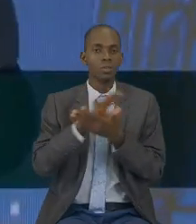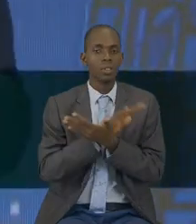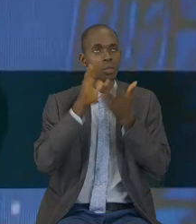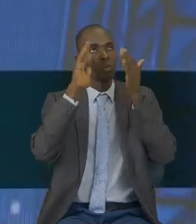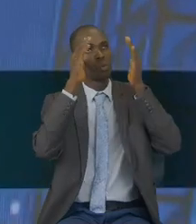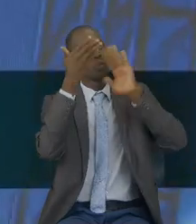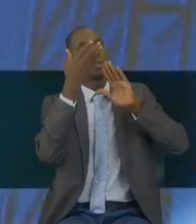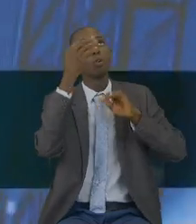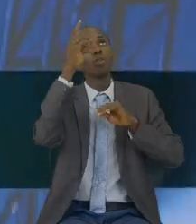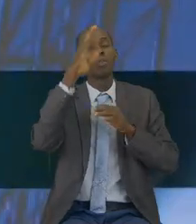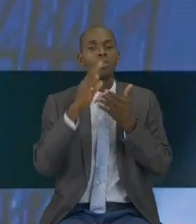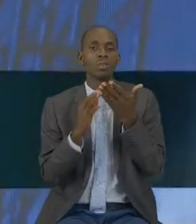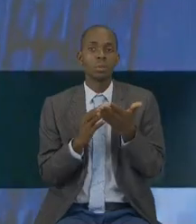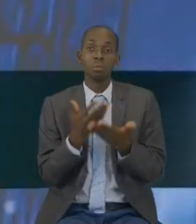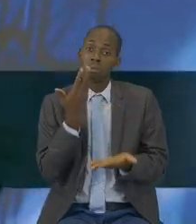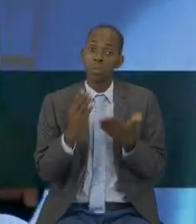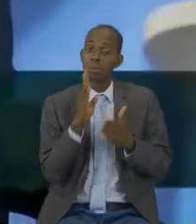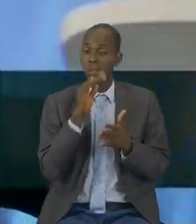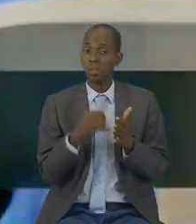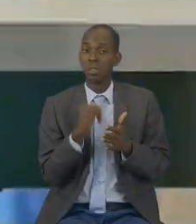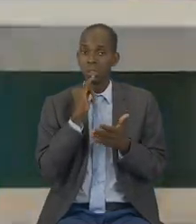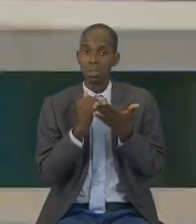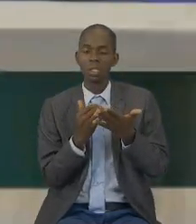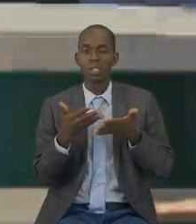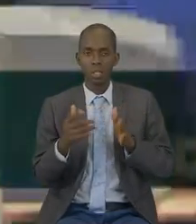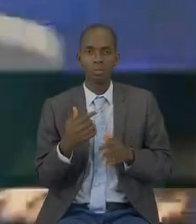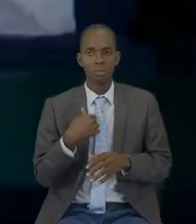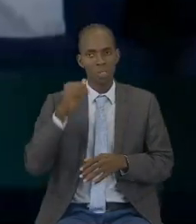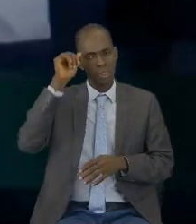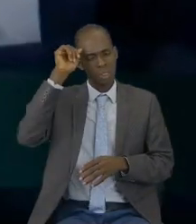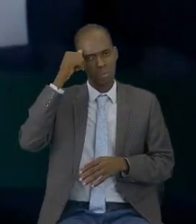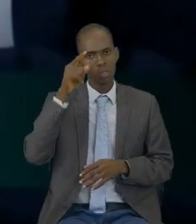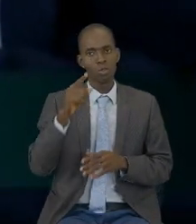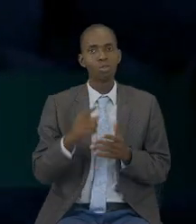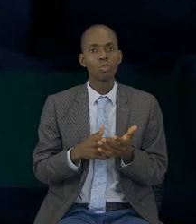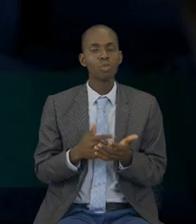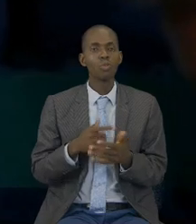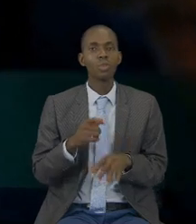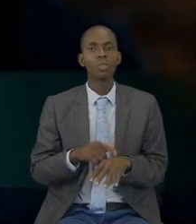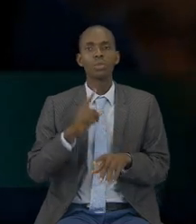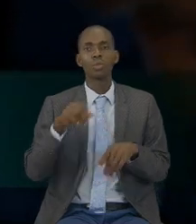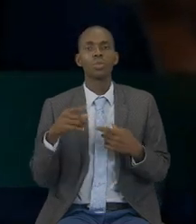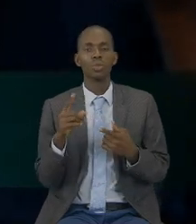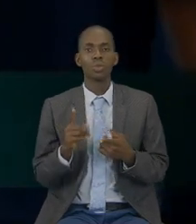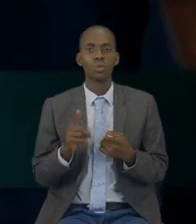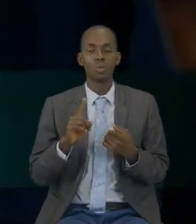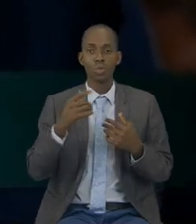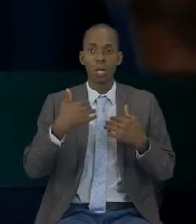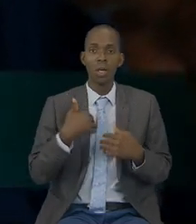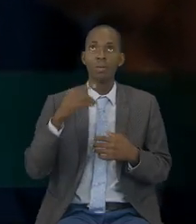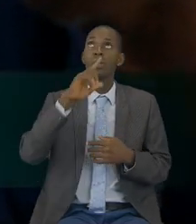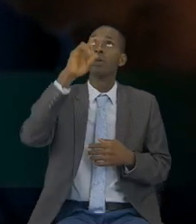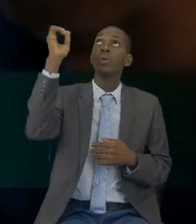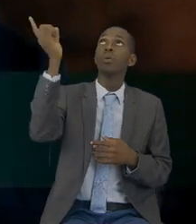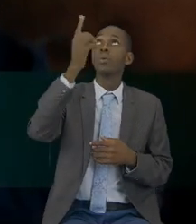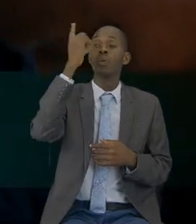you say maybe it's there. Let me remind you, sometimes we put on the fan, the ceiling fan, and the thing is rolling